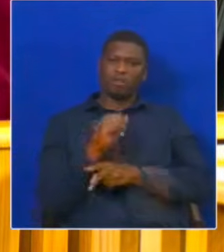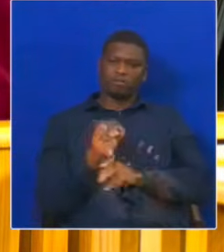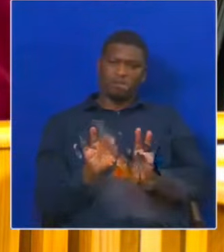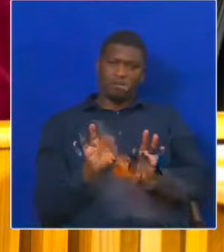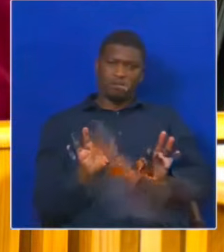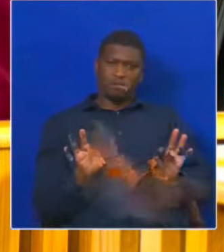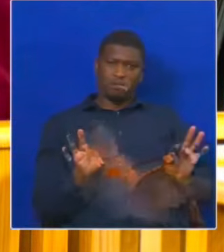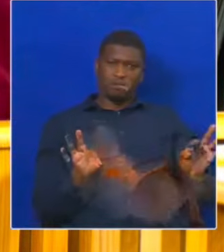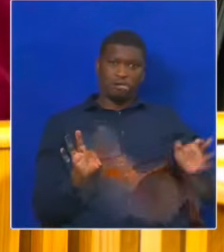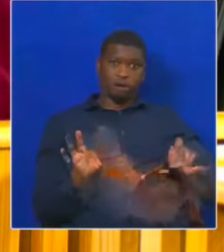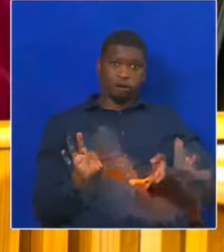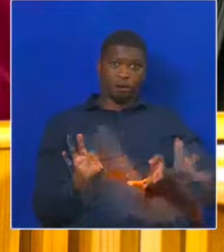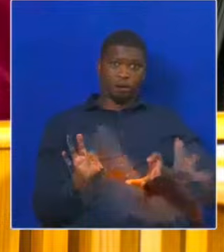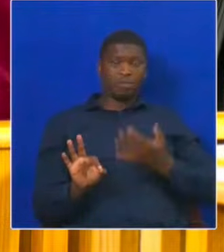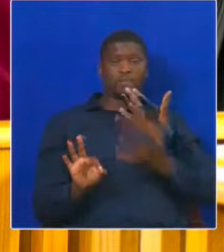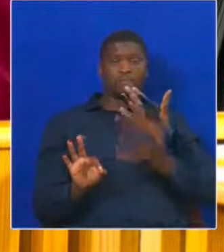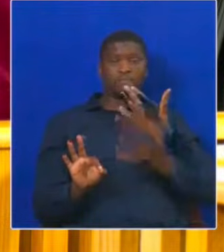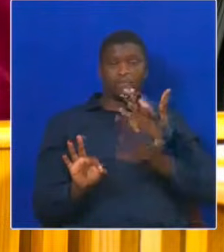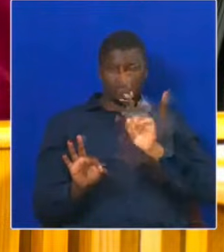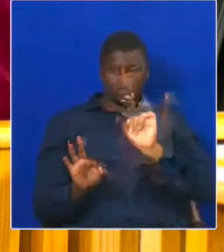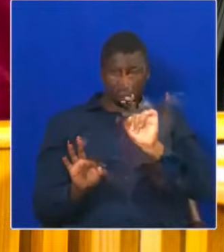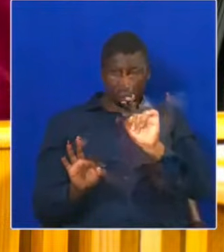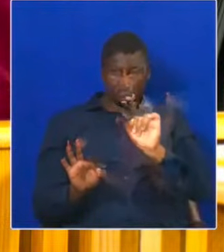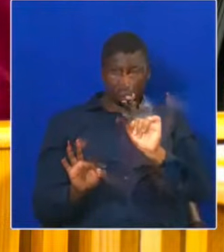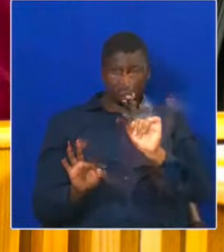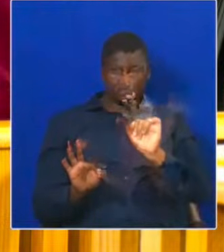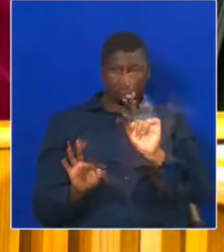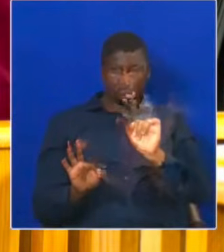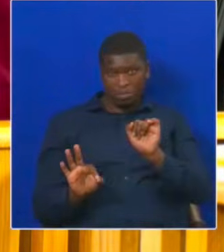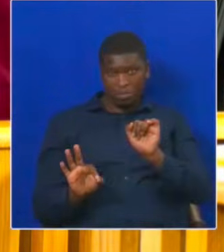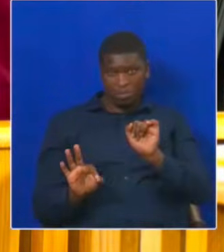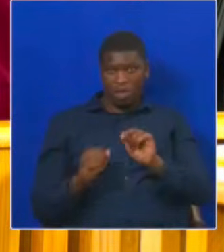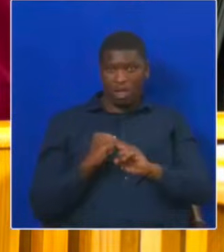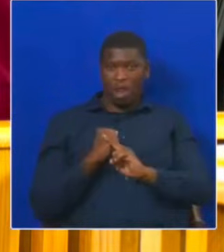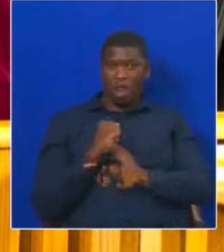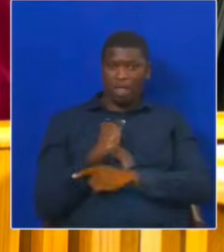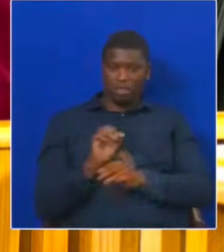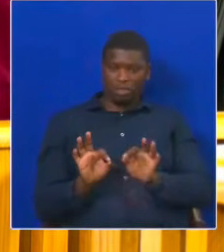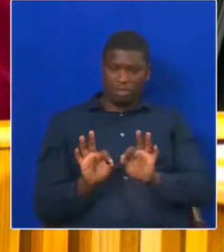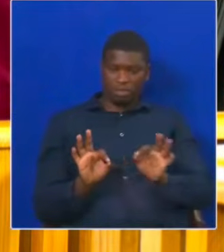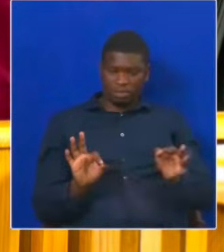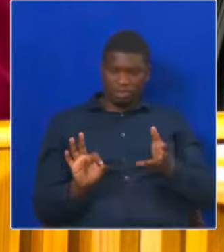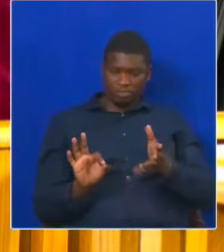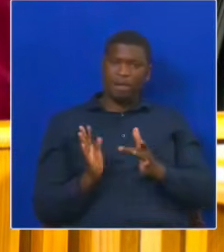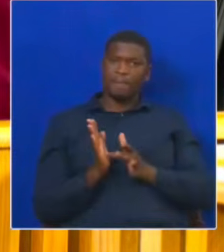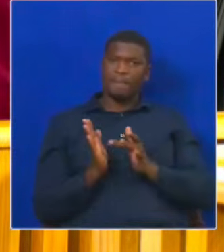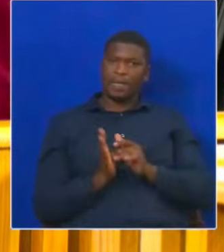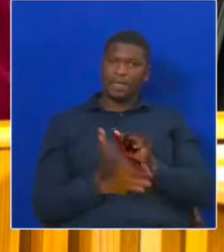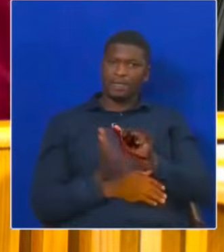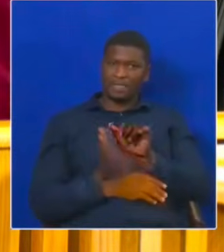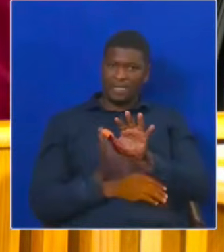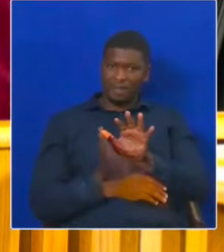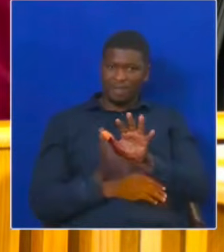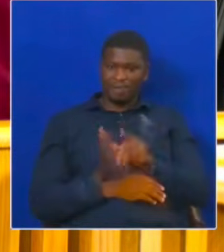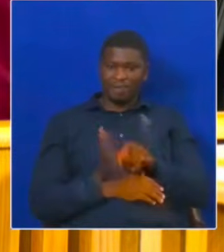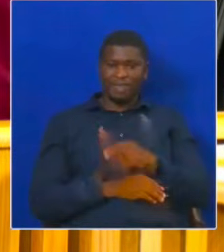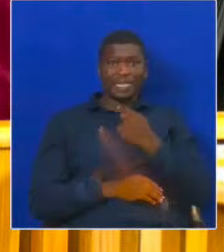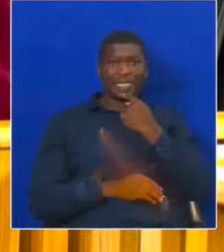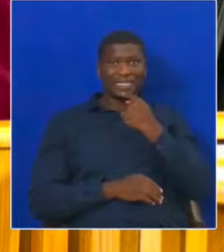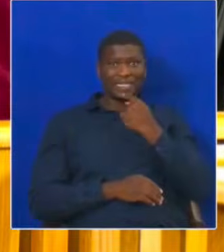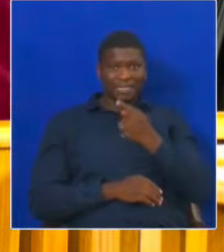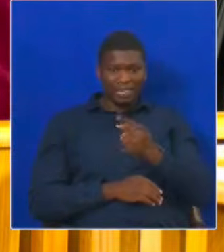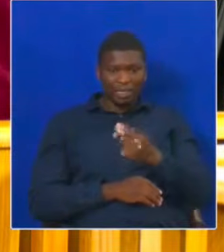Could you, the last line of the notice on page 65 says that the notice is removed from the